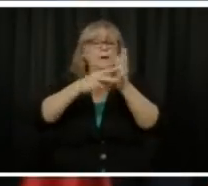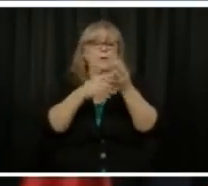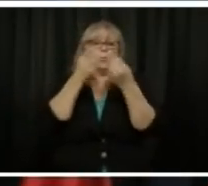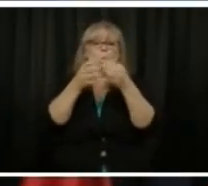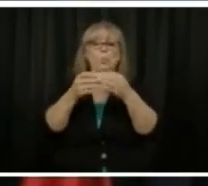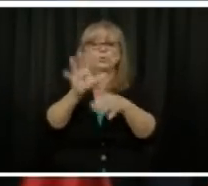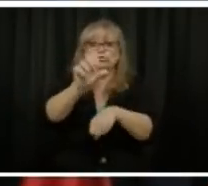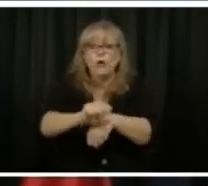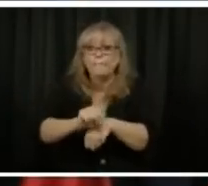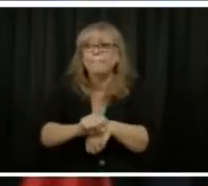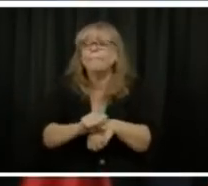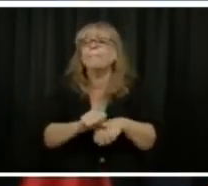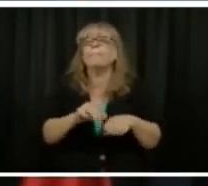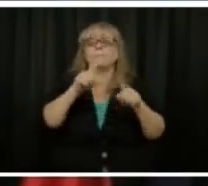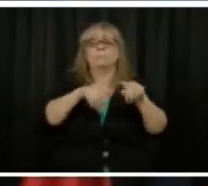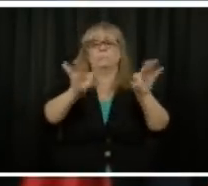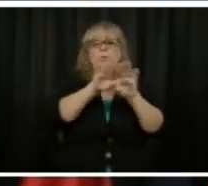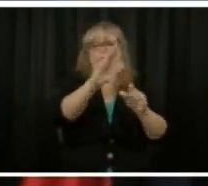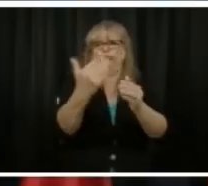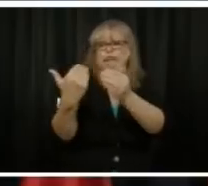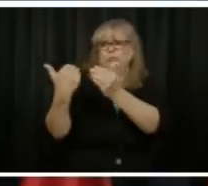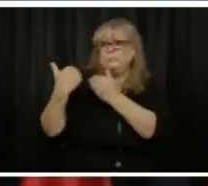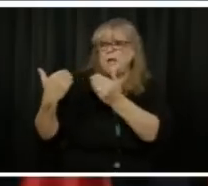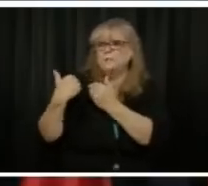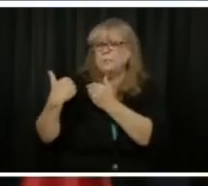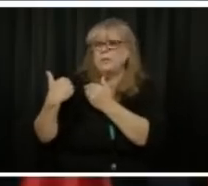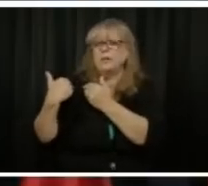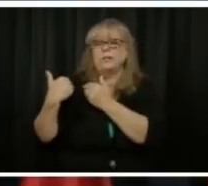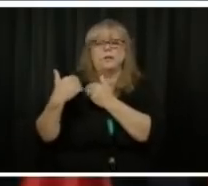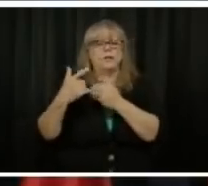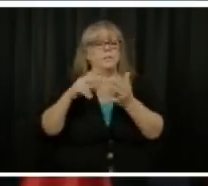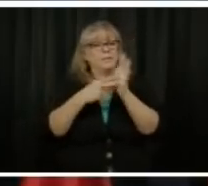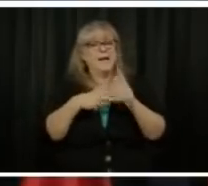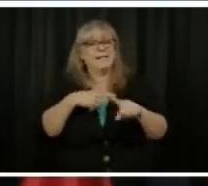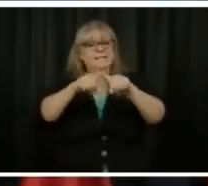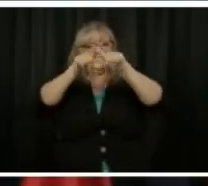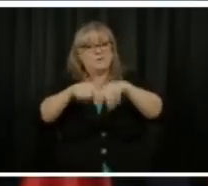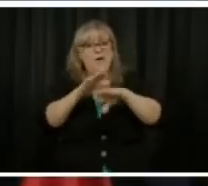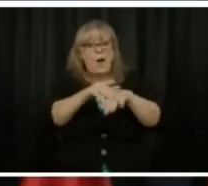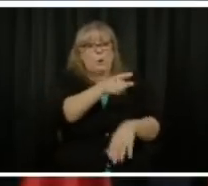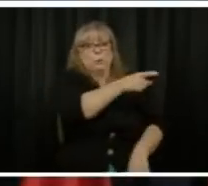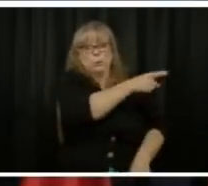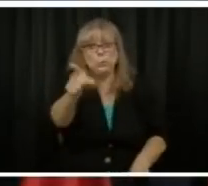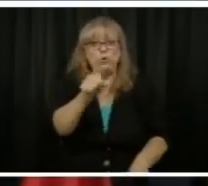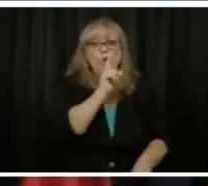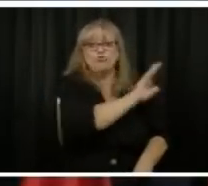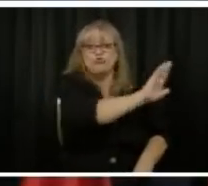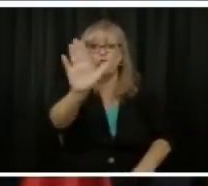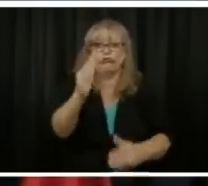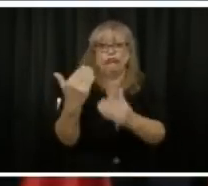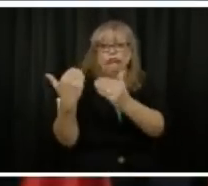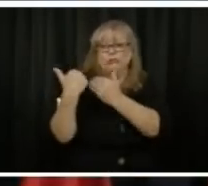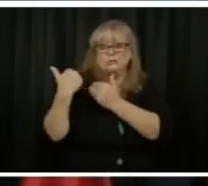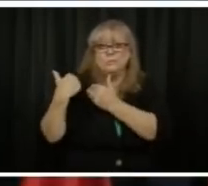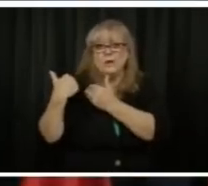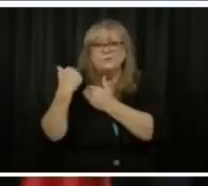neighbor's health, your grandparents' health really depends on you being more mature. And this